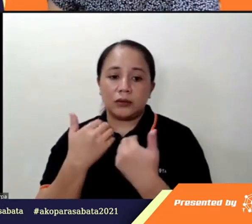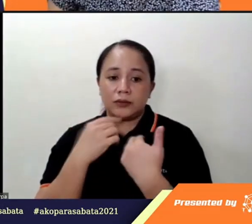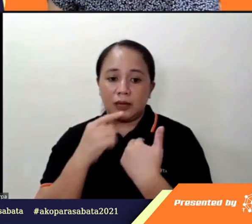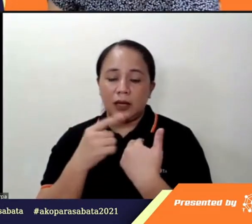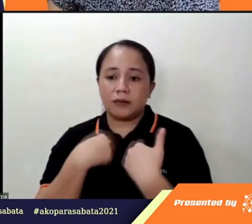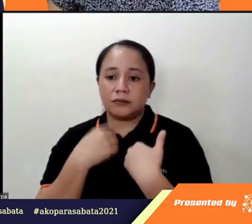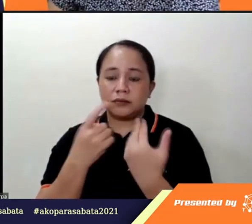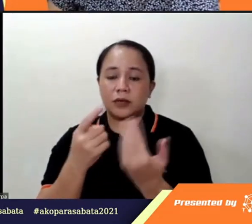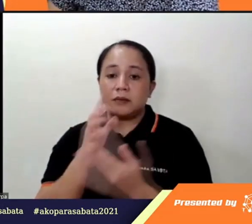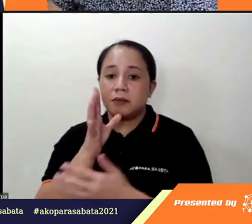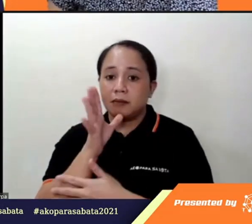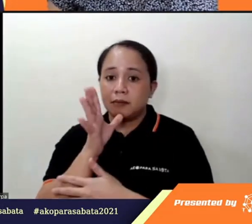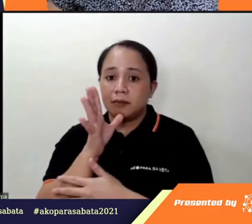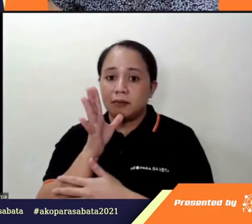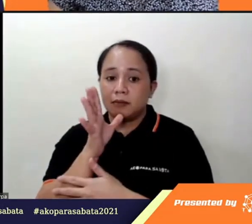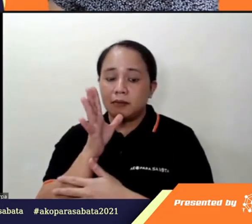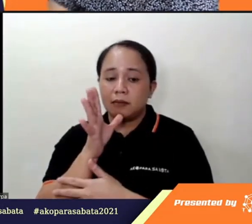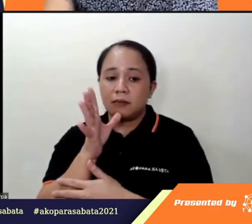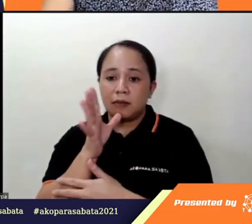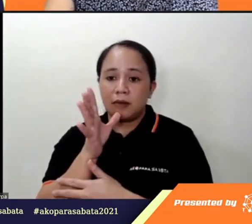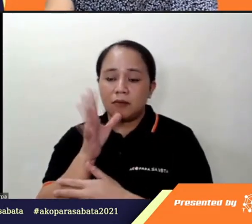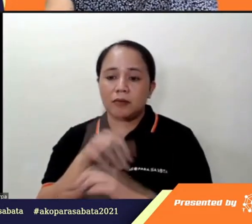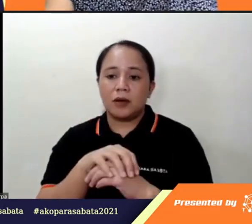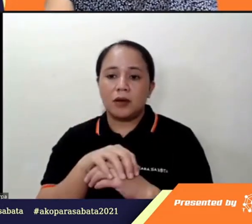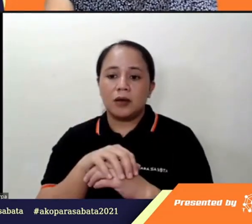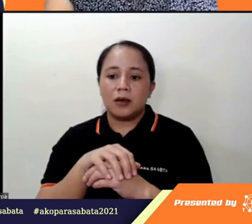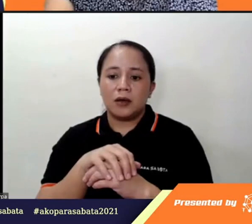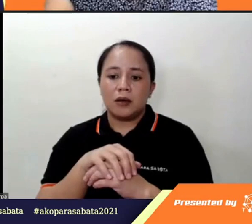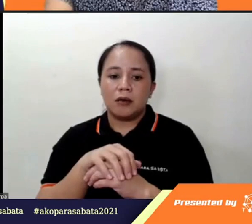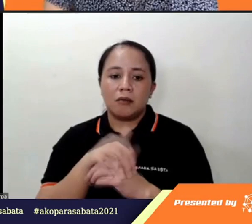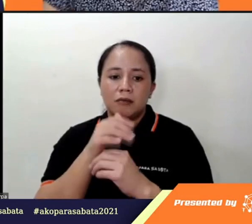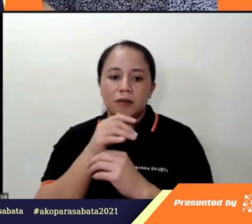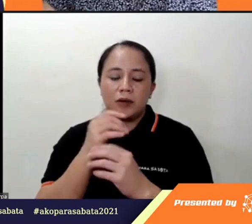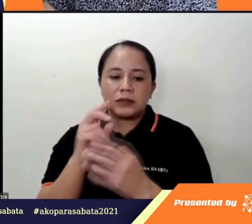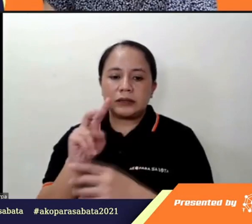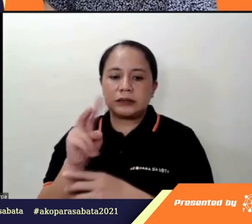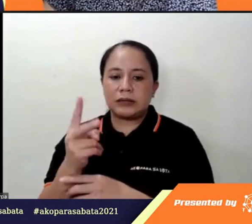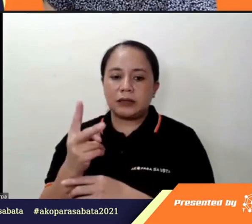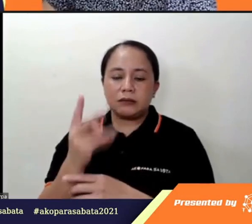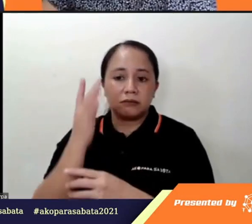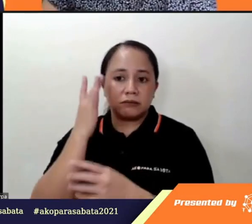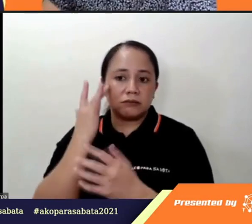especially mothers, meron yan silang second sense,